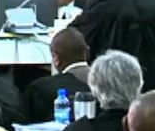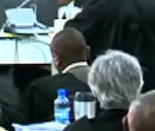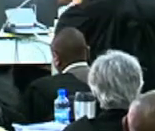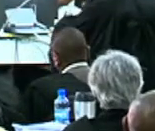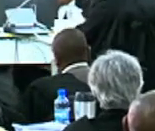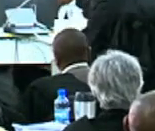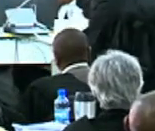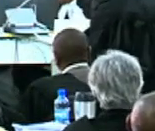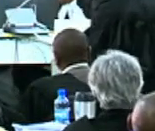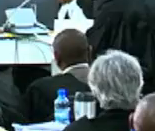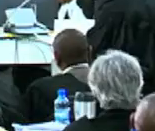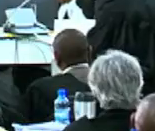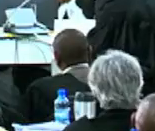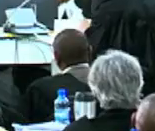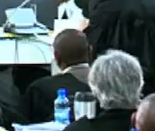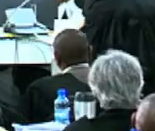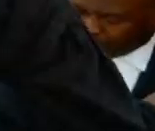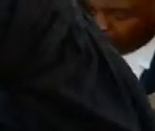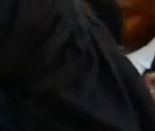My Lady Chief Justice,